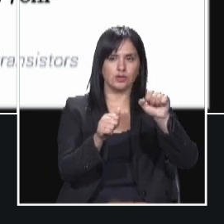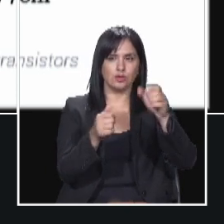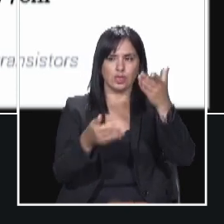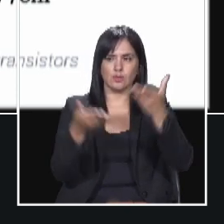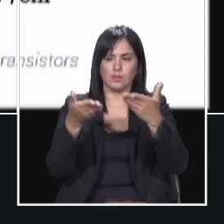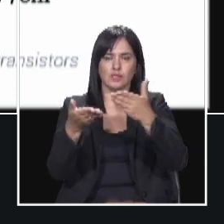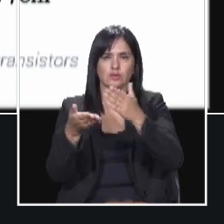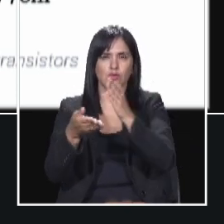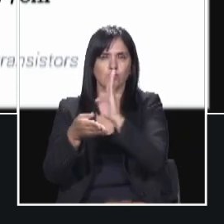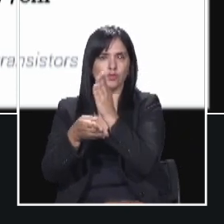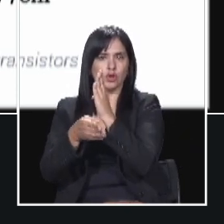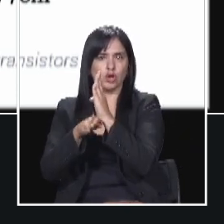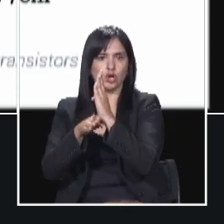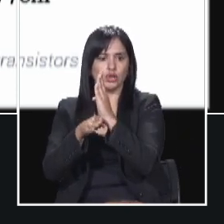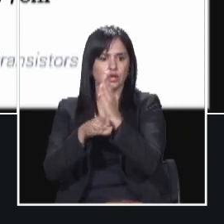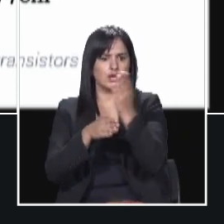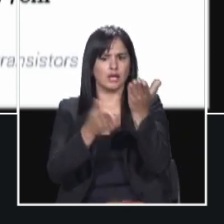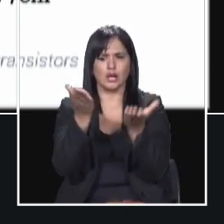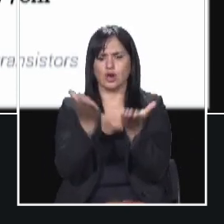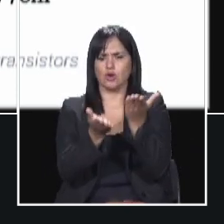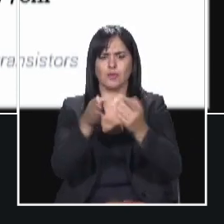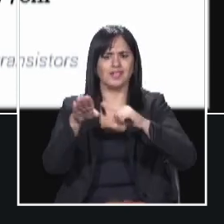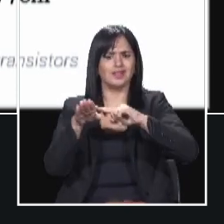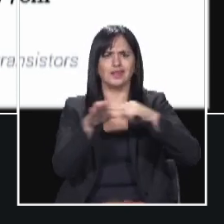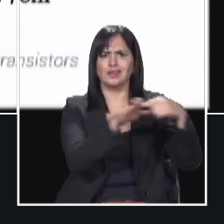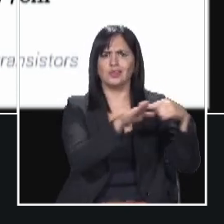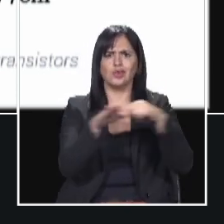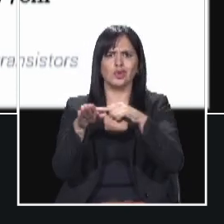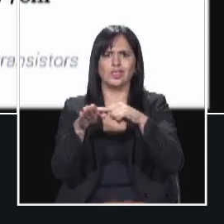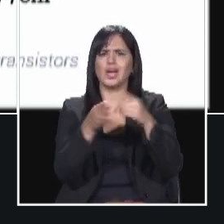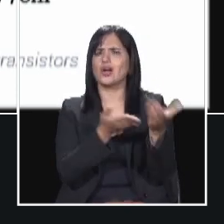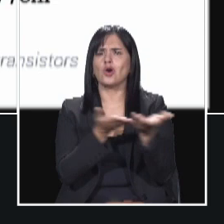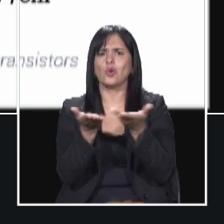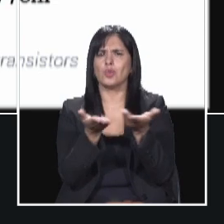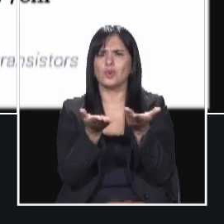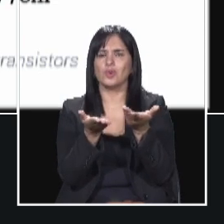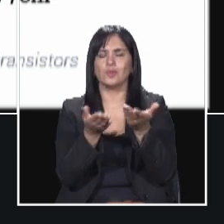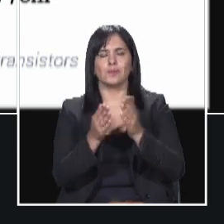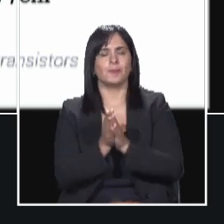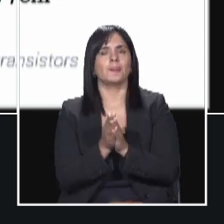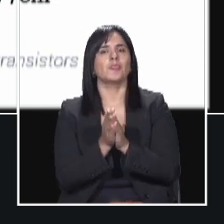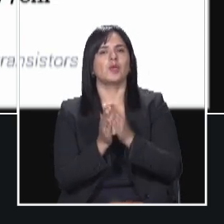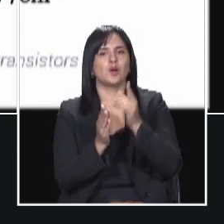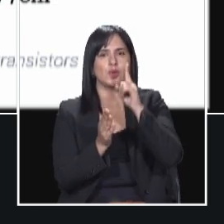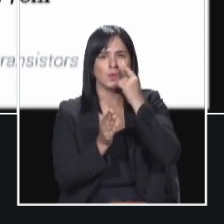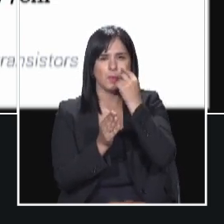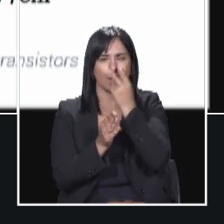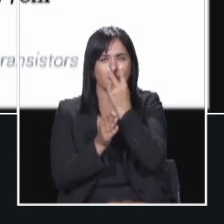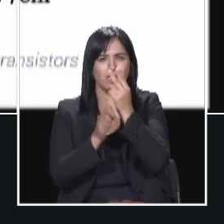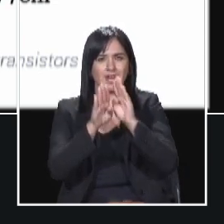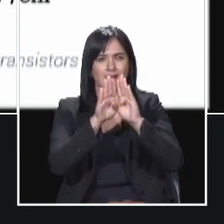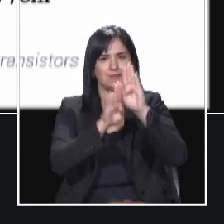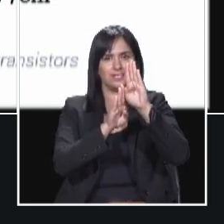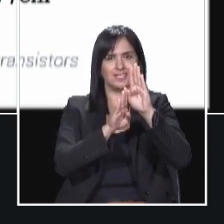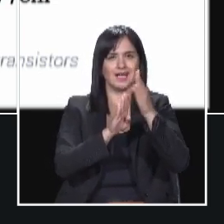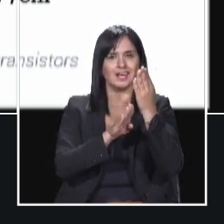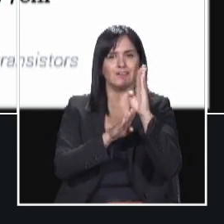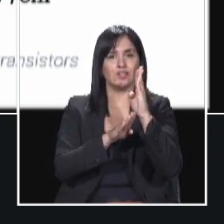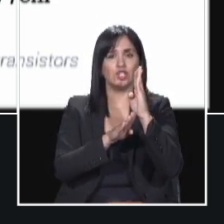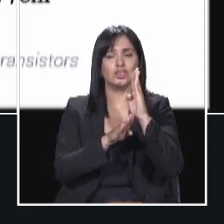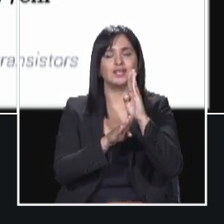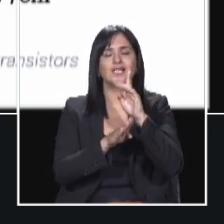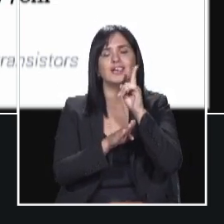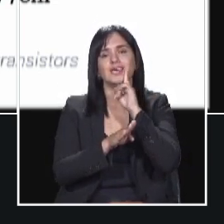technologies compare? And you find that one advantage that biology has is that it has this so-called